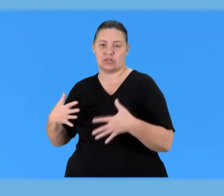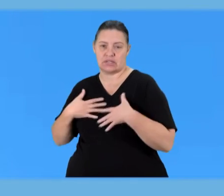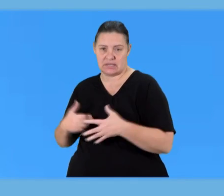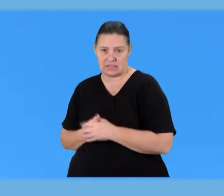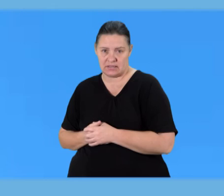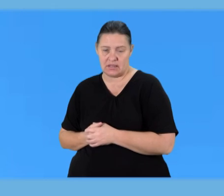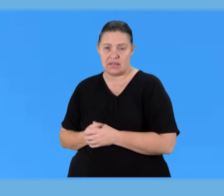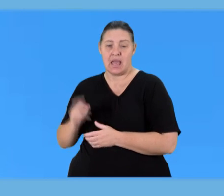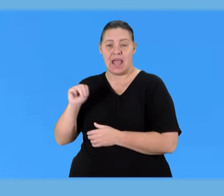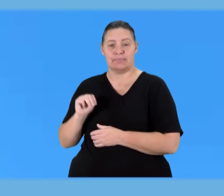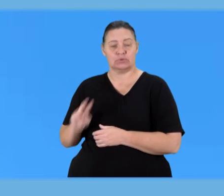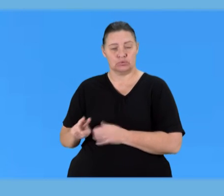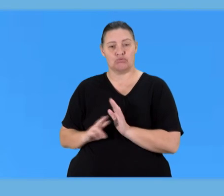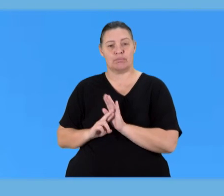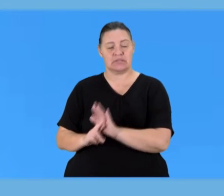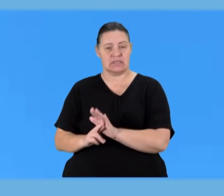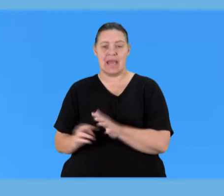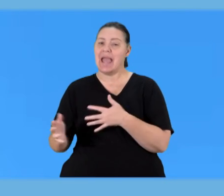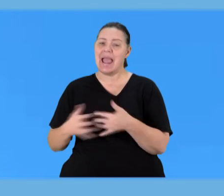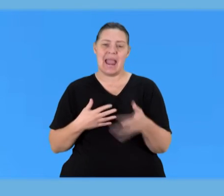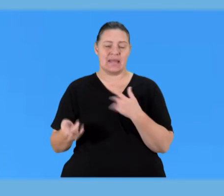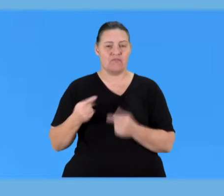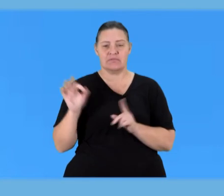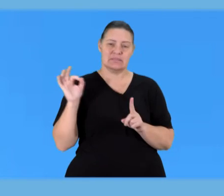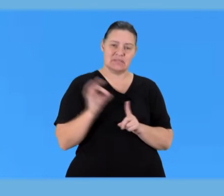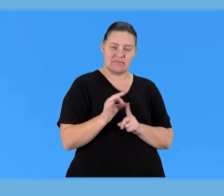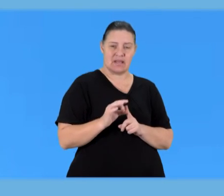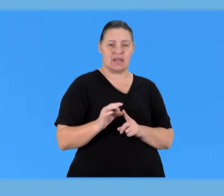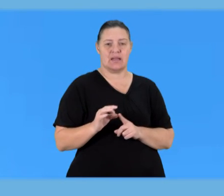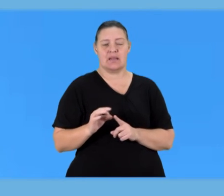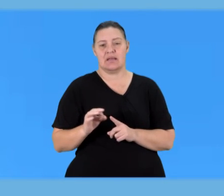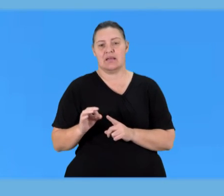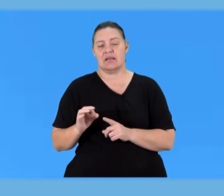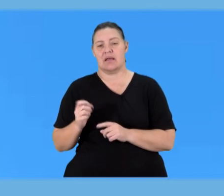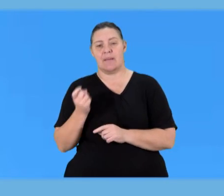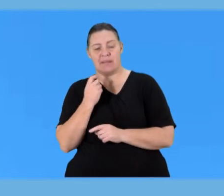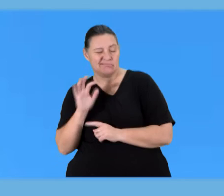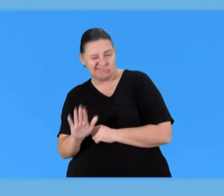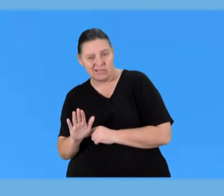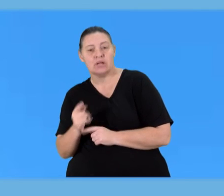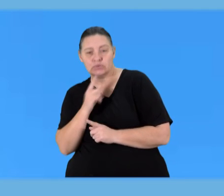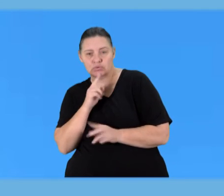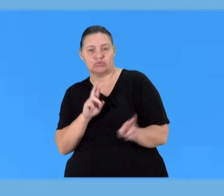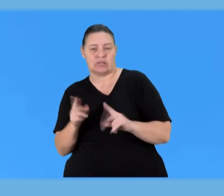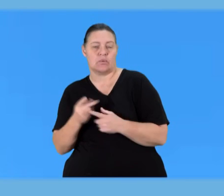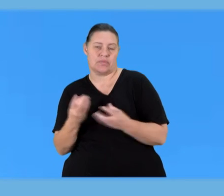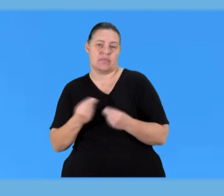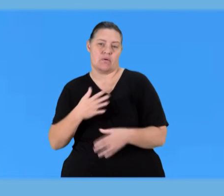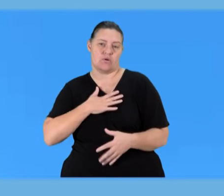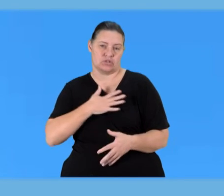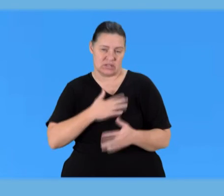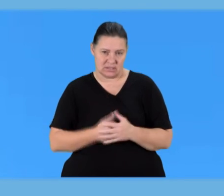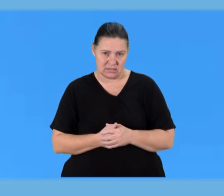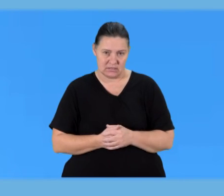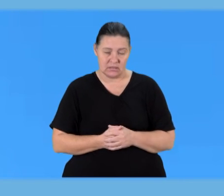oxygen. And this M2 will represent any of these particular metals here that you might use to react it with